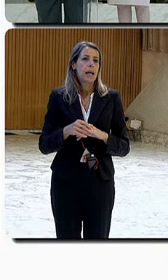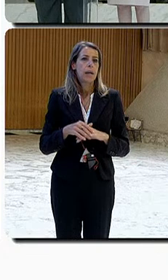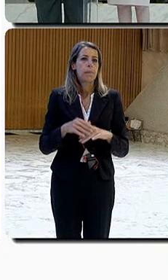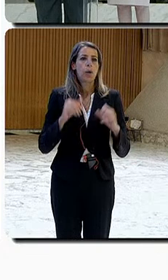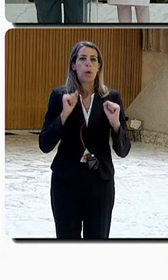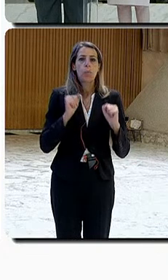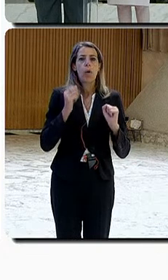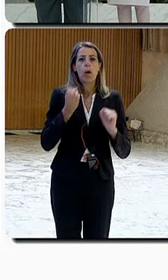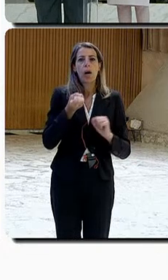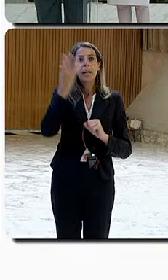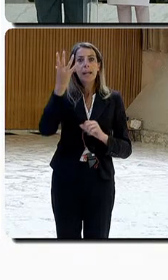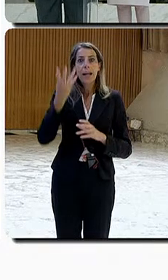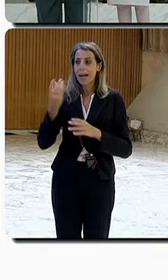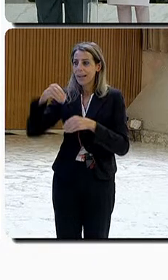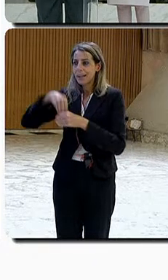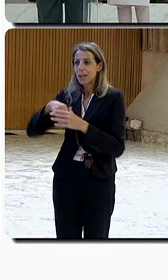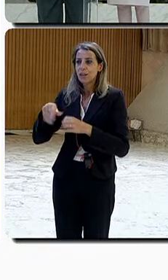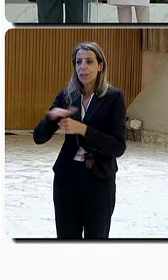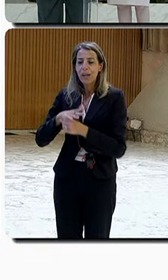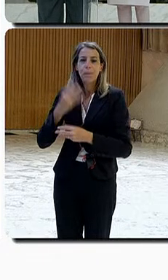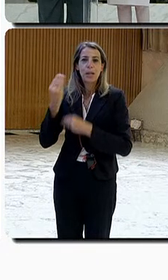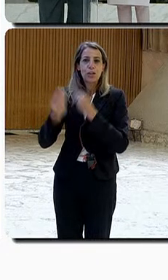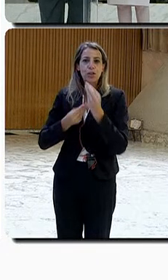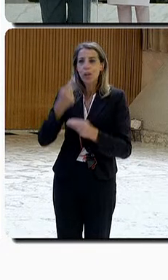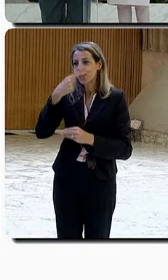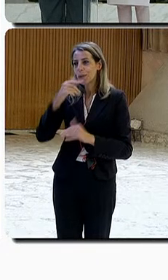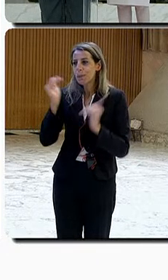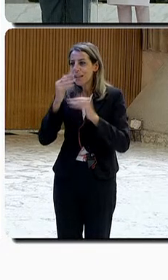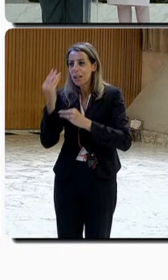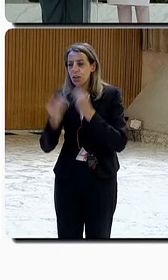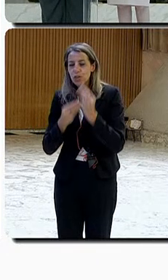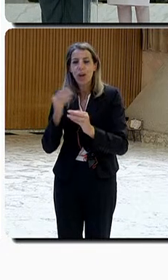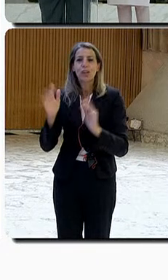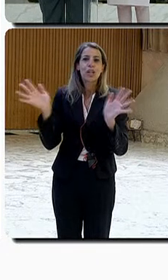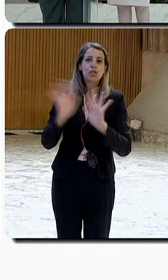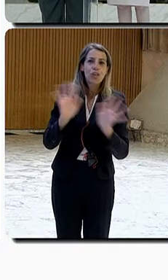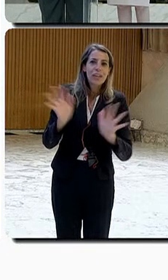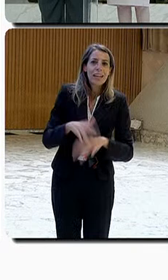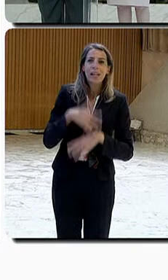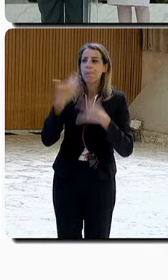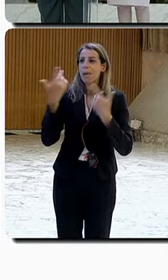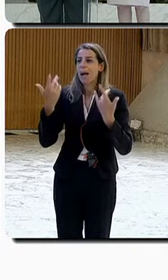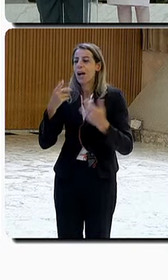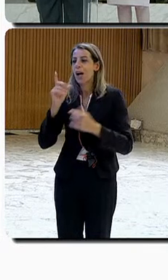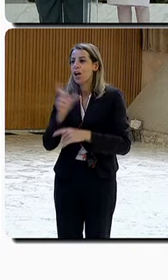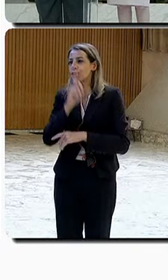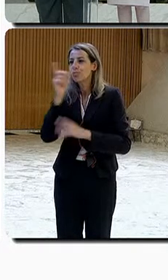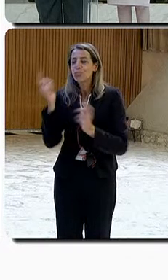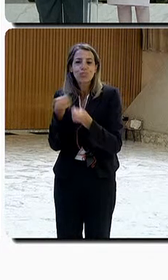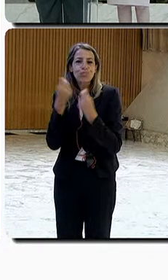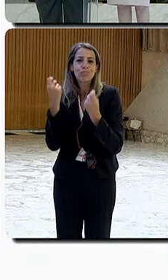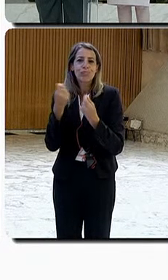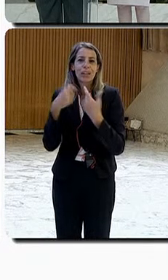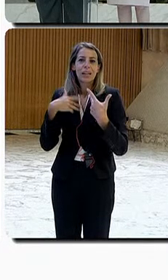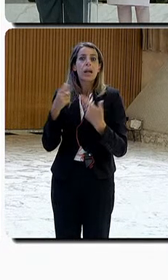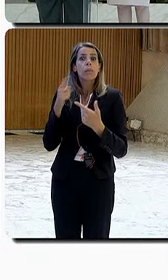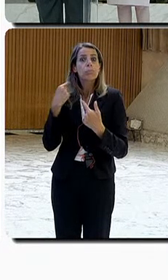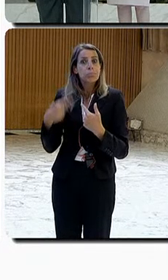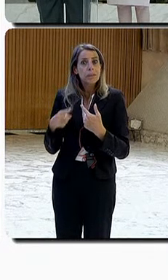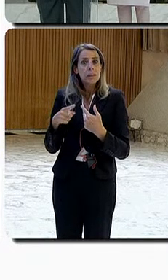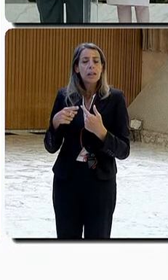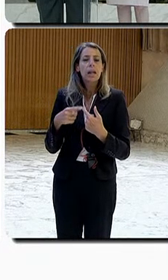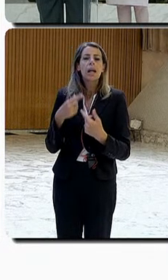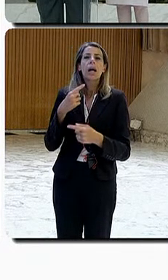outings, celebrations, etc., teach family members healthy, godly ways to lead joyful lives. Family play